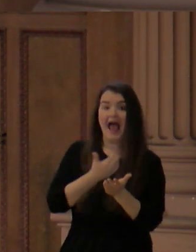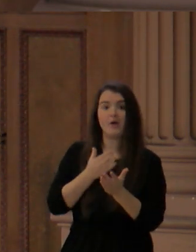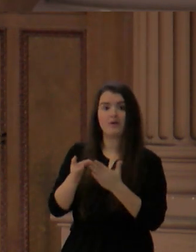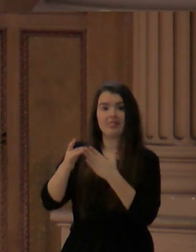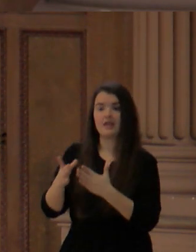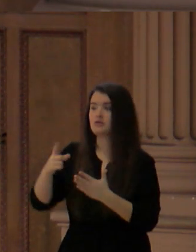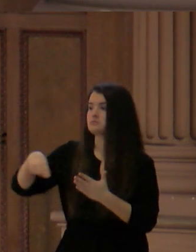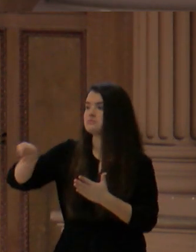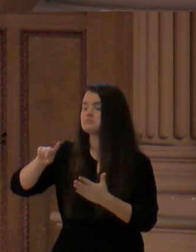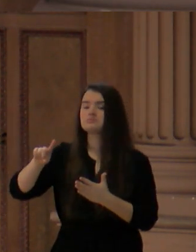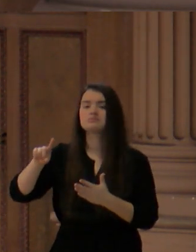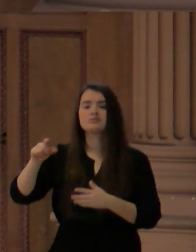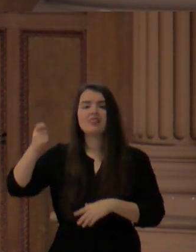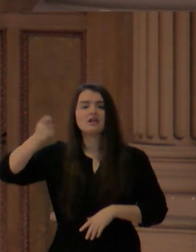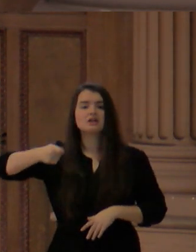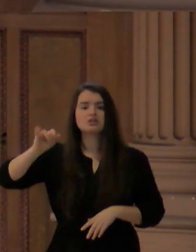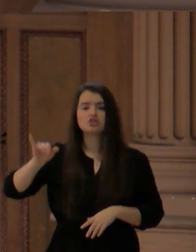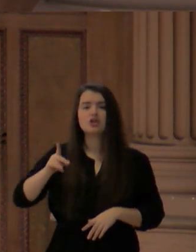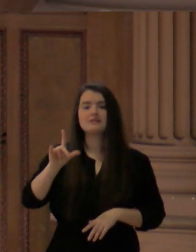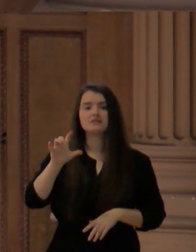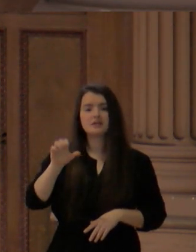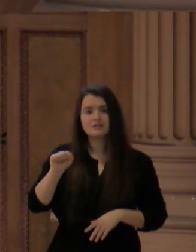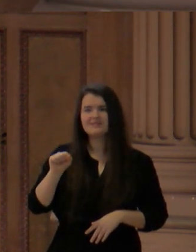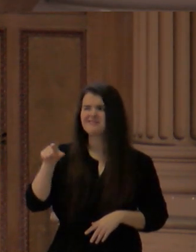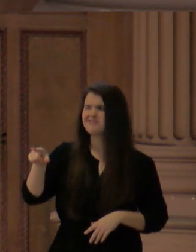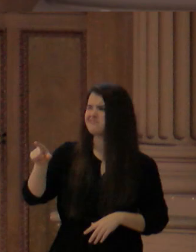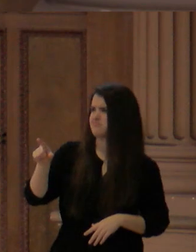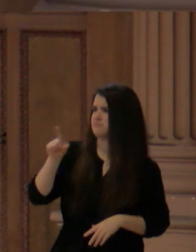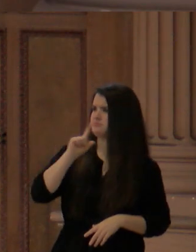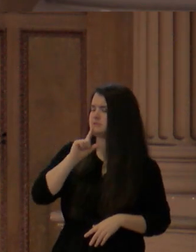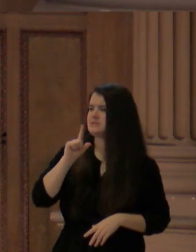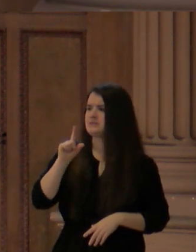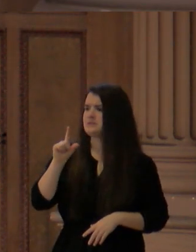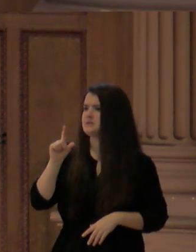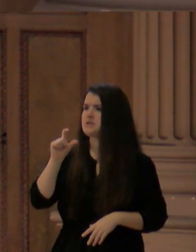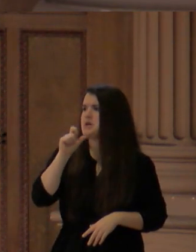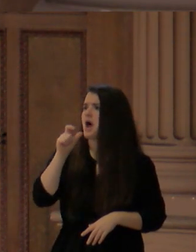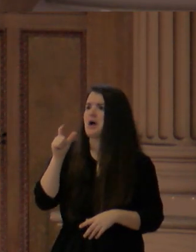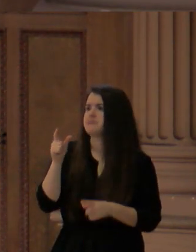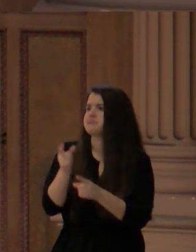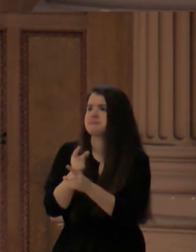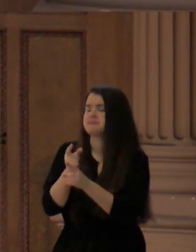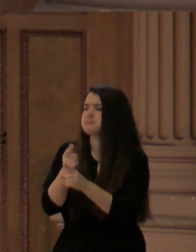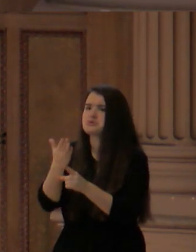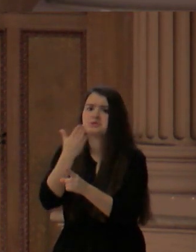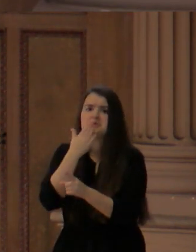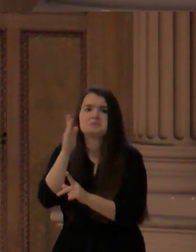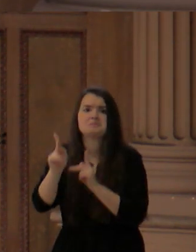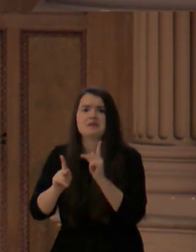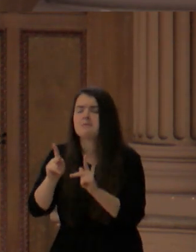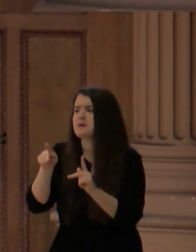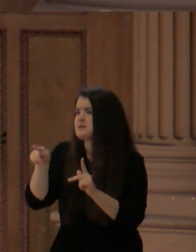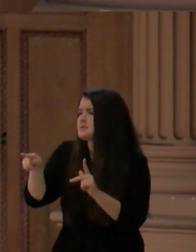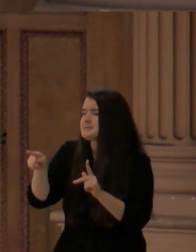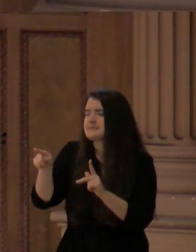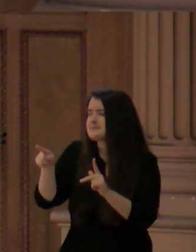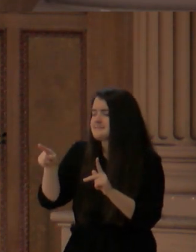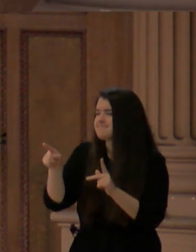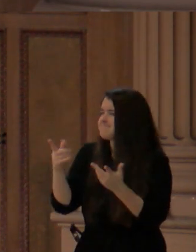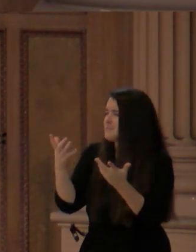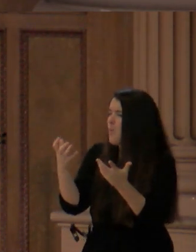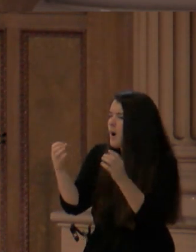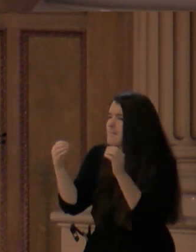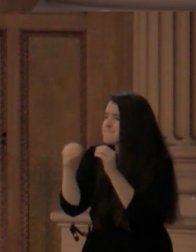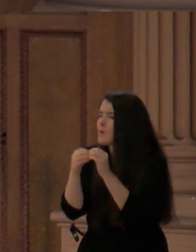They weren't as strong as those kings. Also, they just weren't righteous. They weren't meeting the expectations of the people. And so the